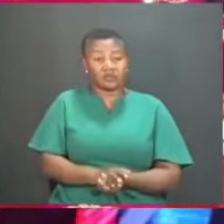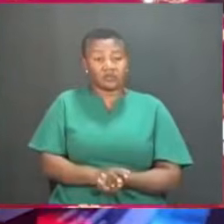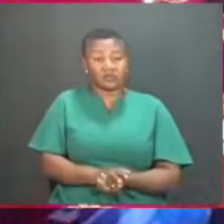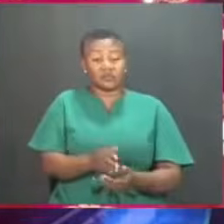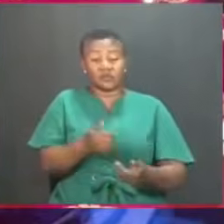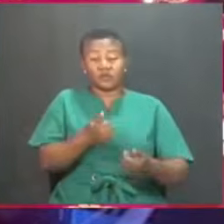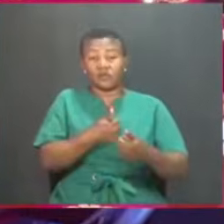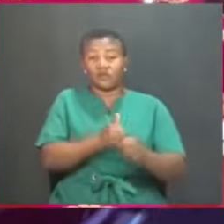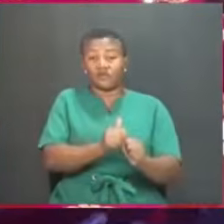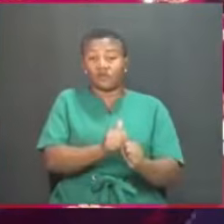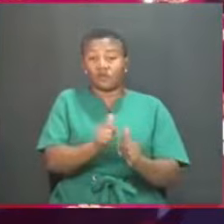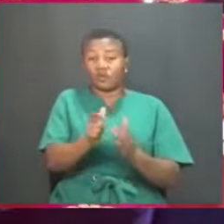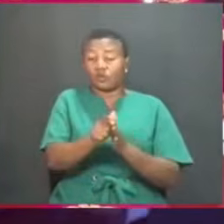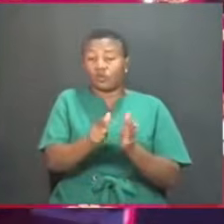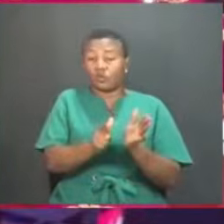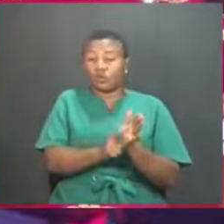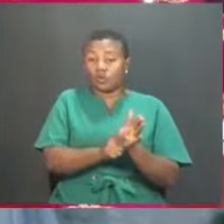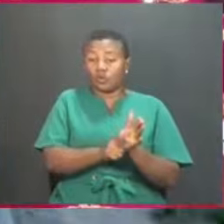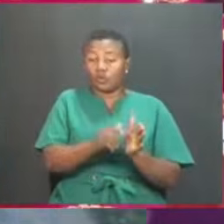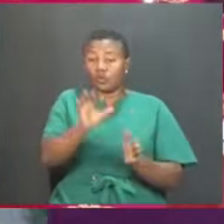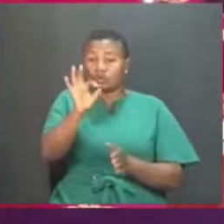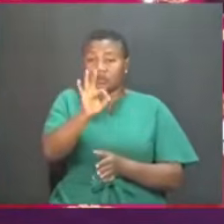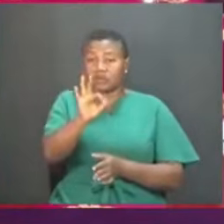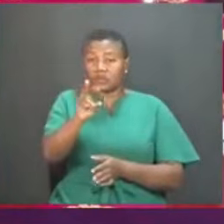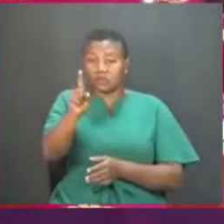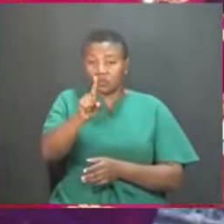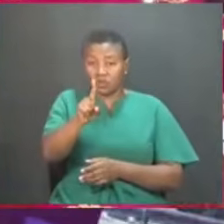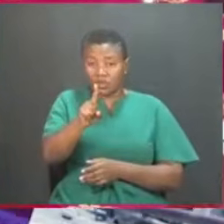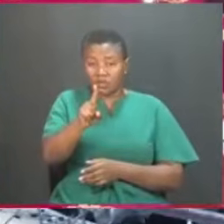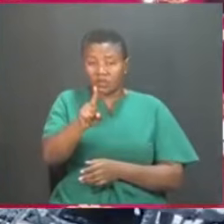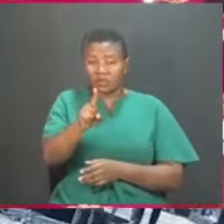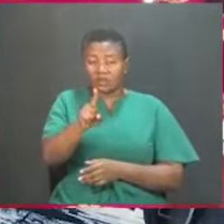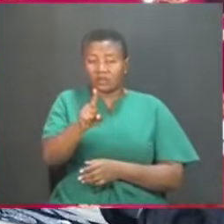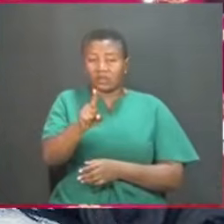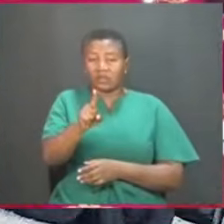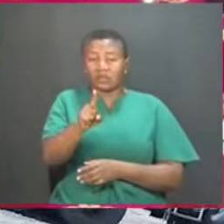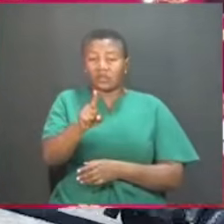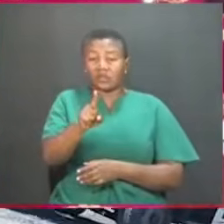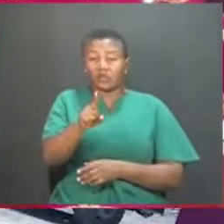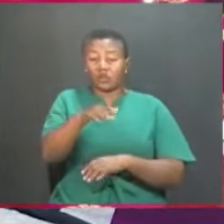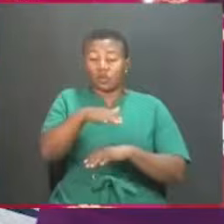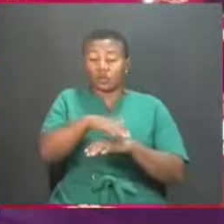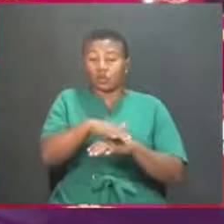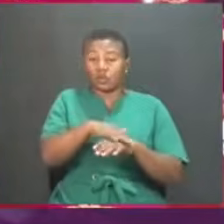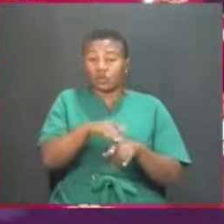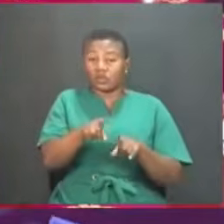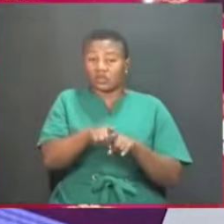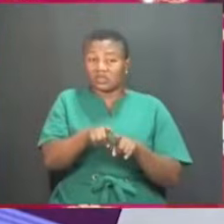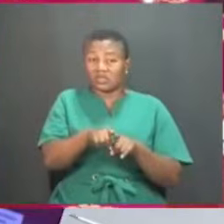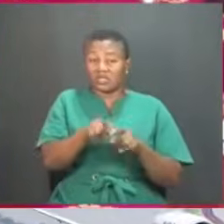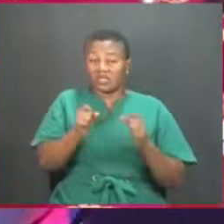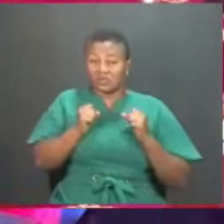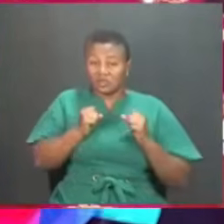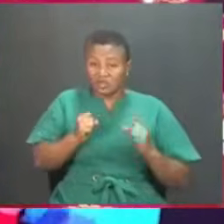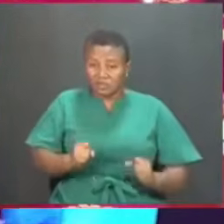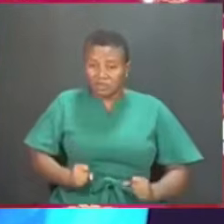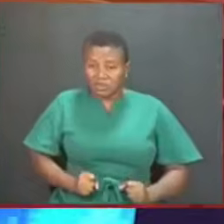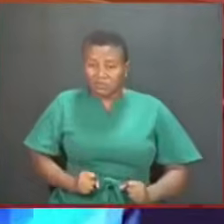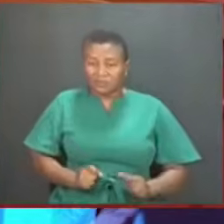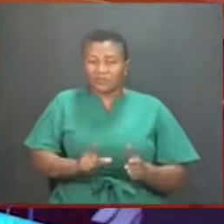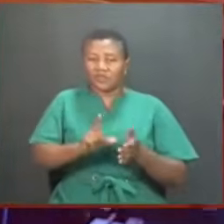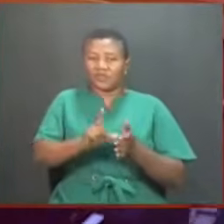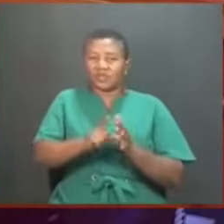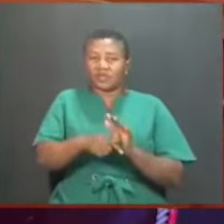Order 91, and it is on the same subject, I will then allow him to make